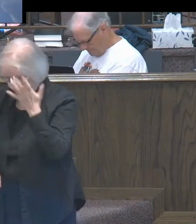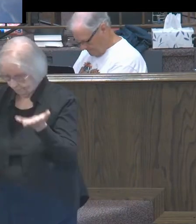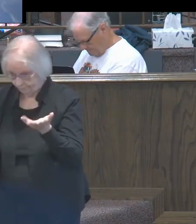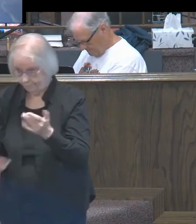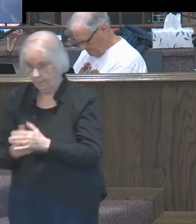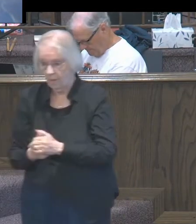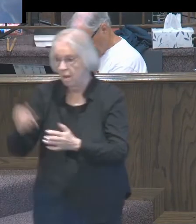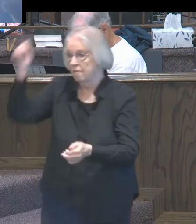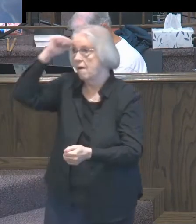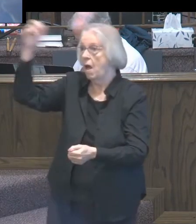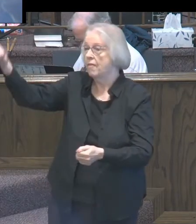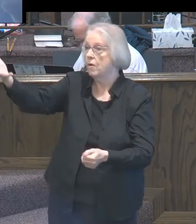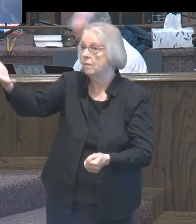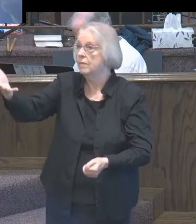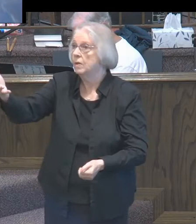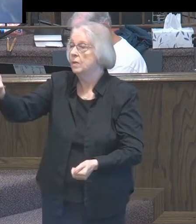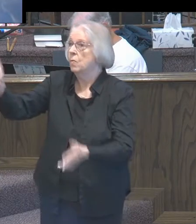to travel.